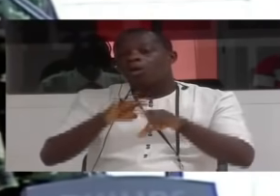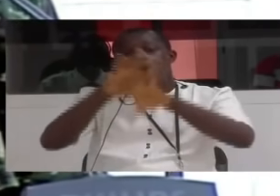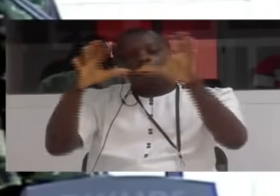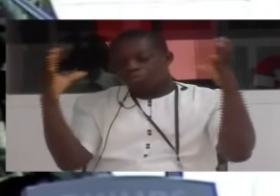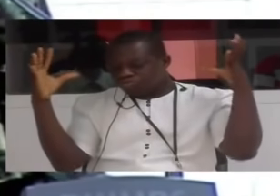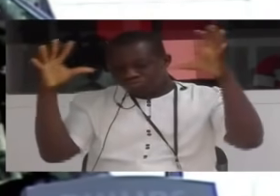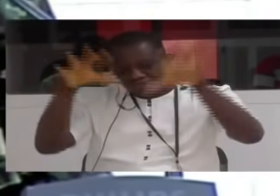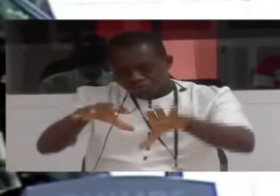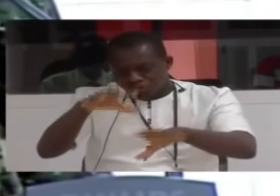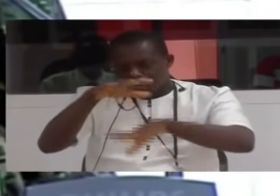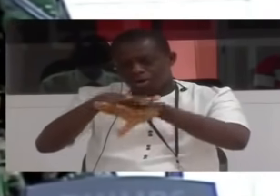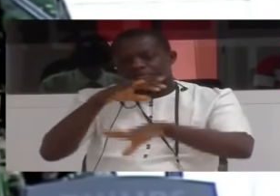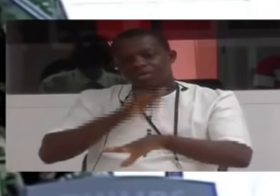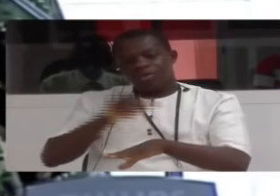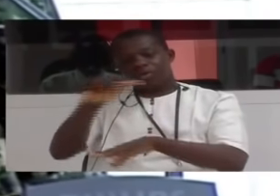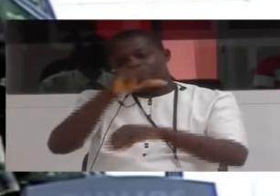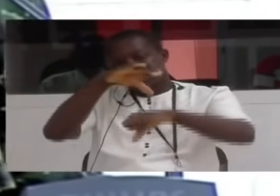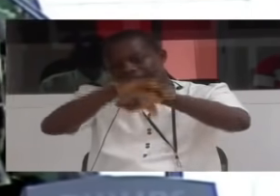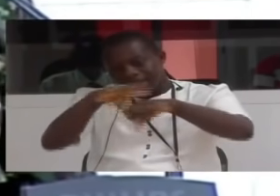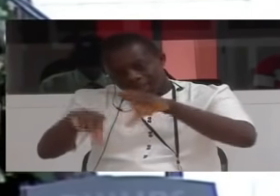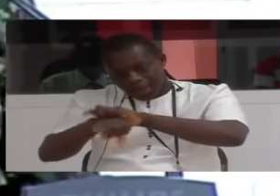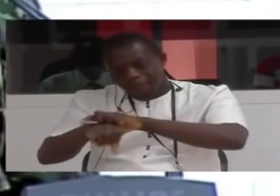tank ñenen ñi ci tankay lañ tiye.